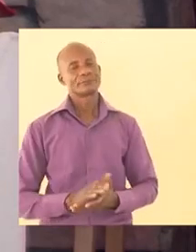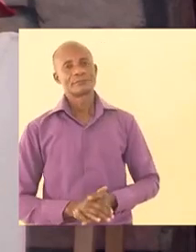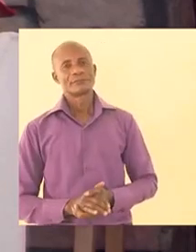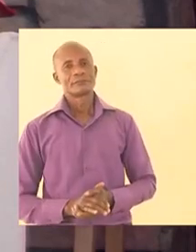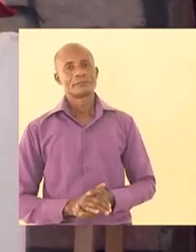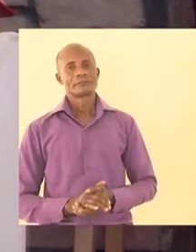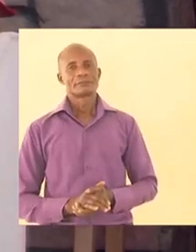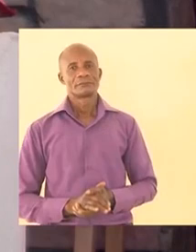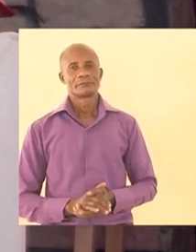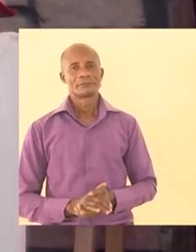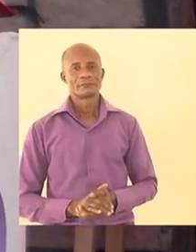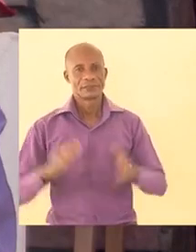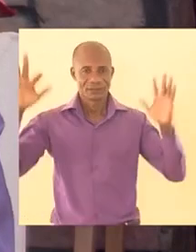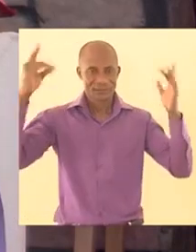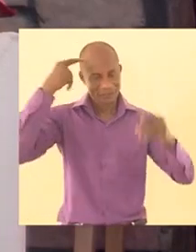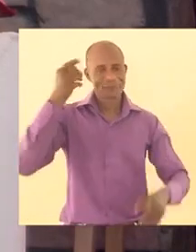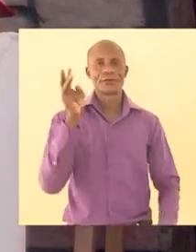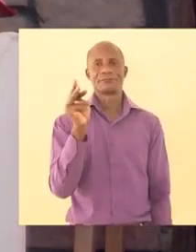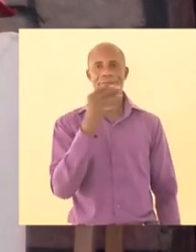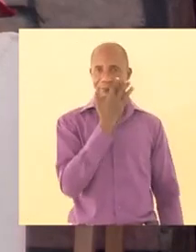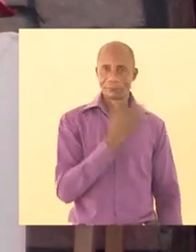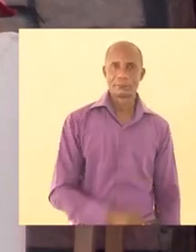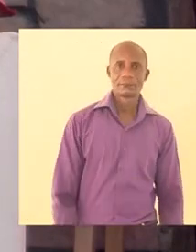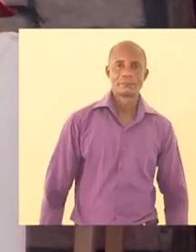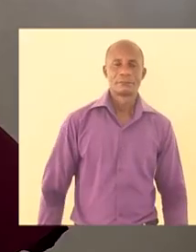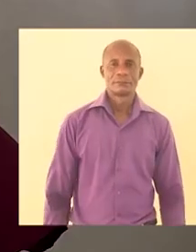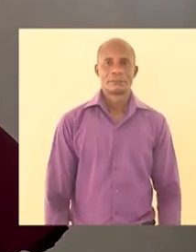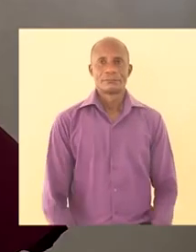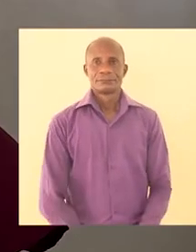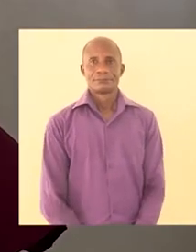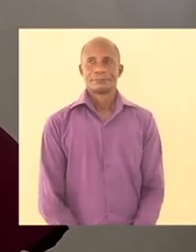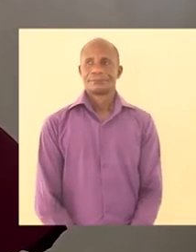Father. Give him a round of applause.